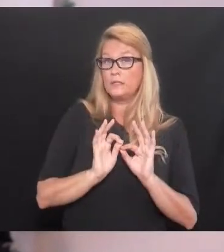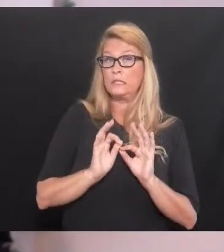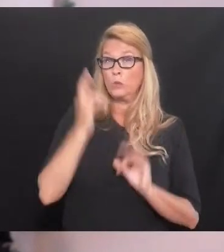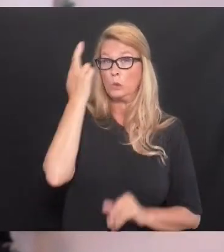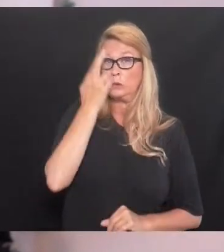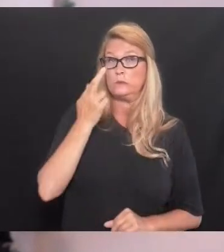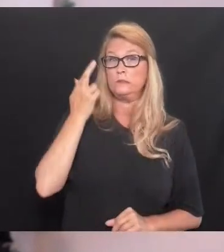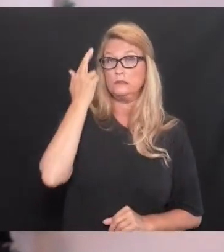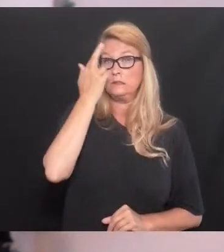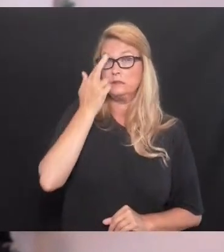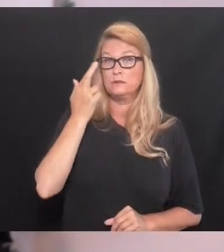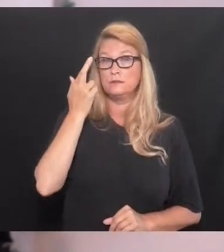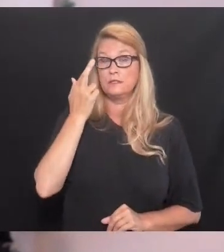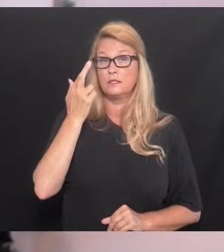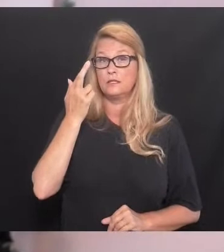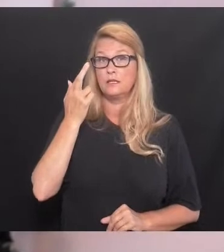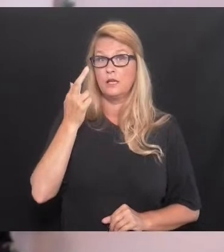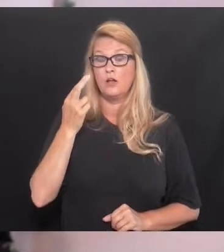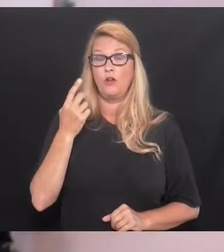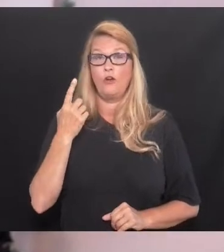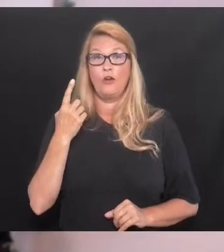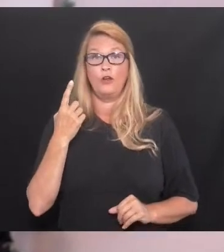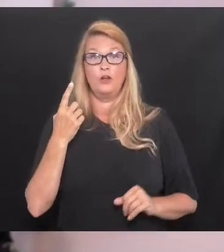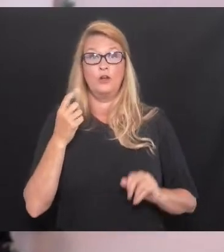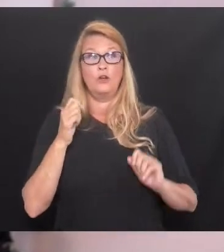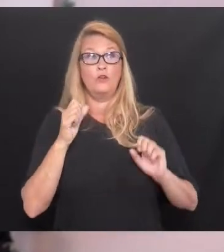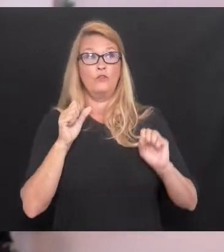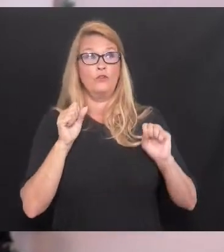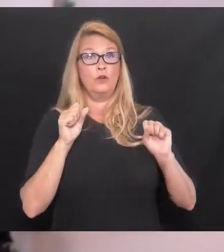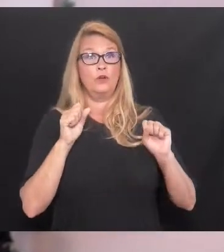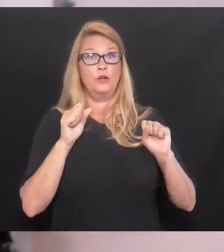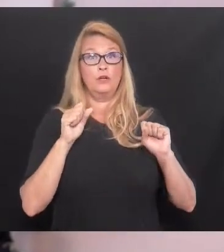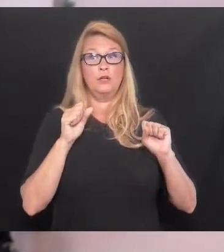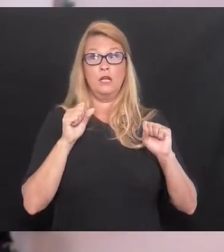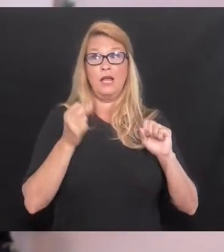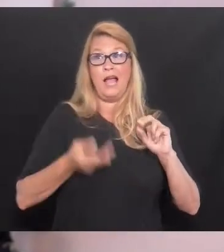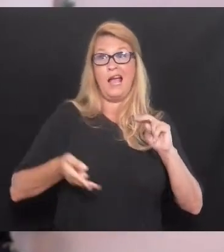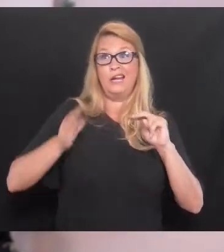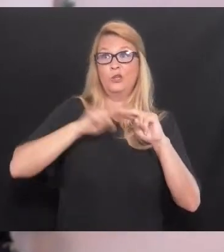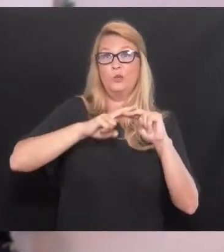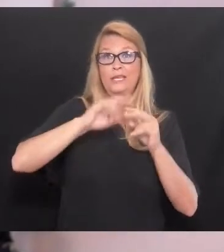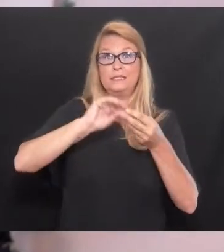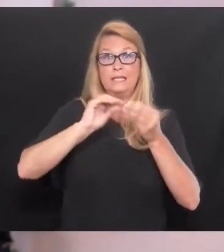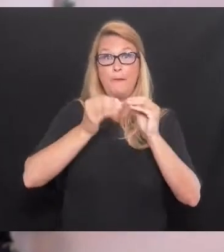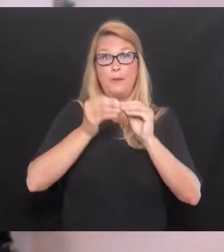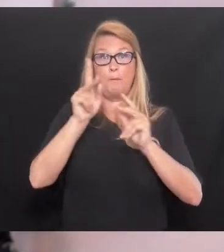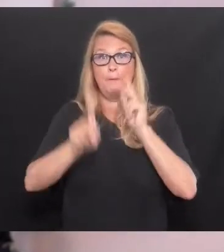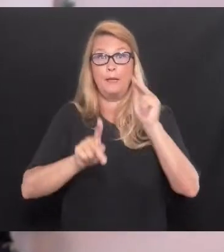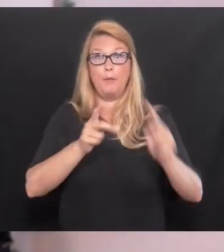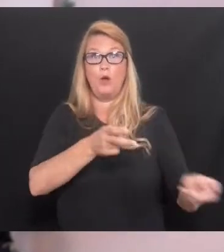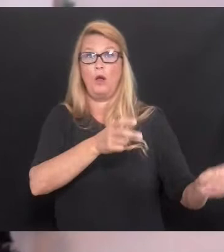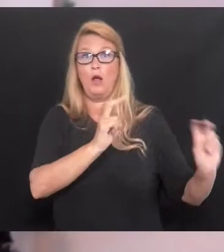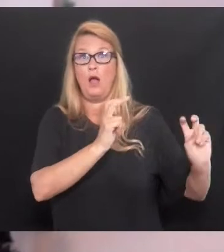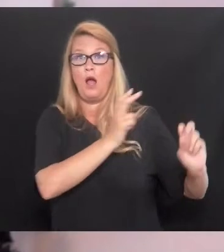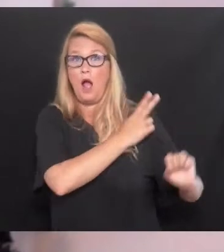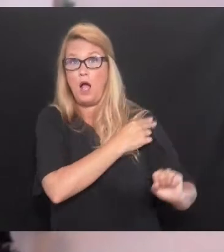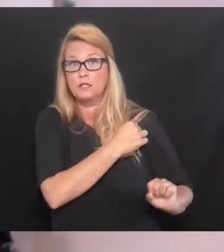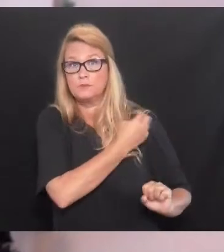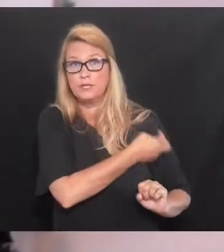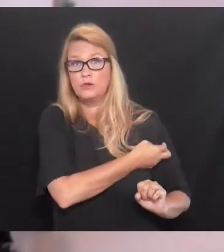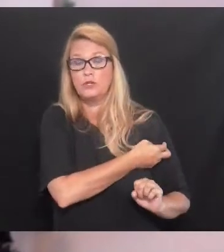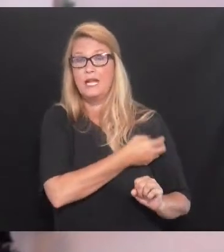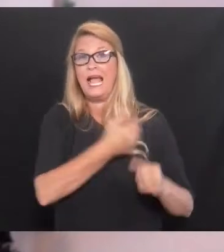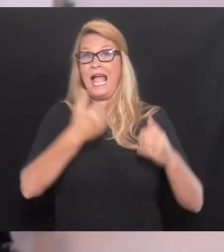in any potential enhanced or increased number of people hospitalized is to have the